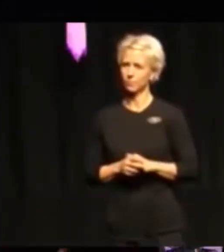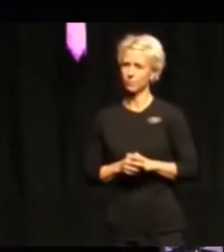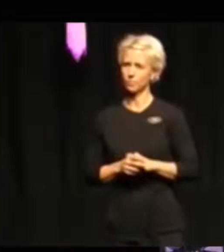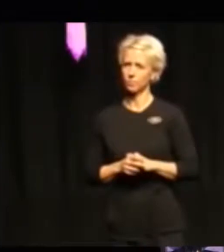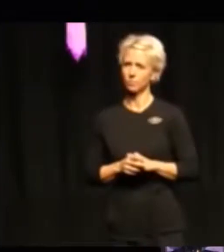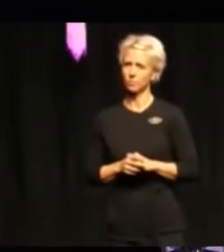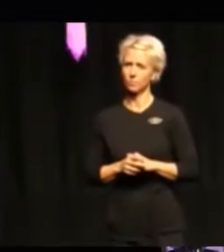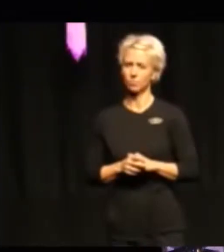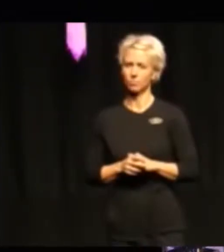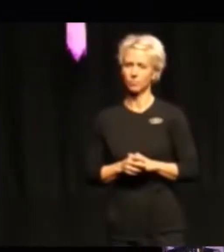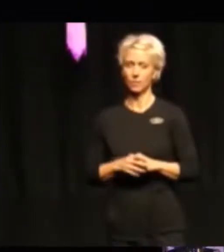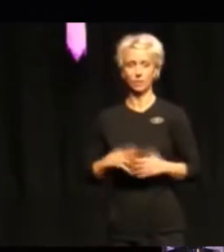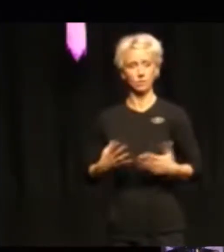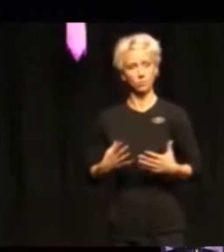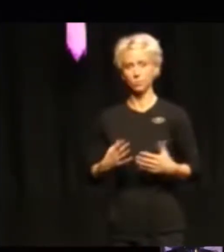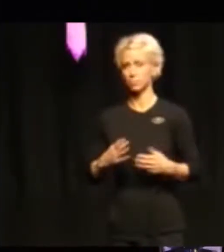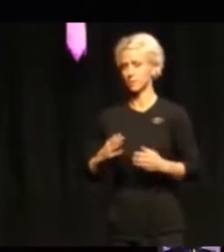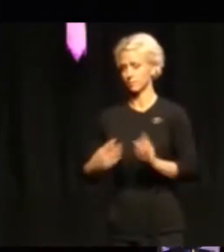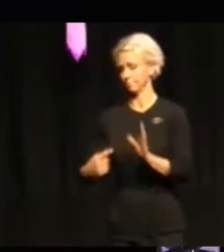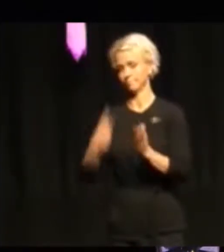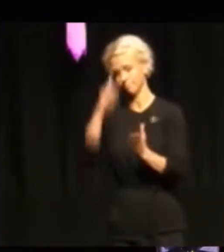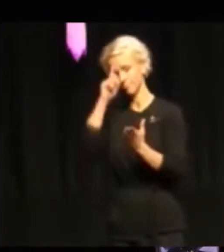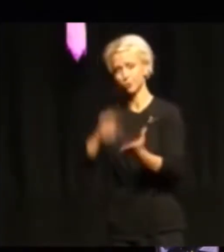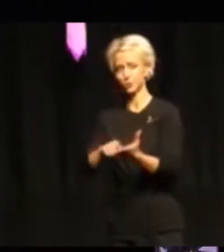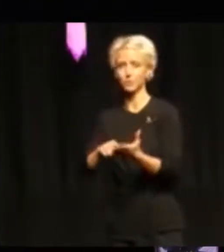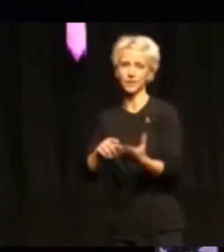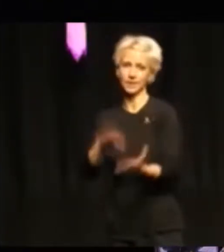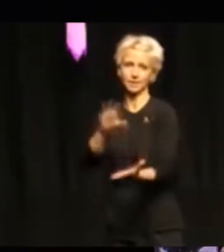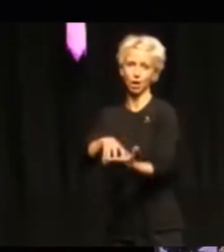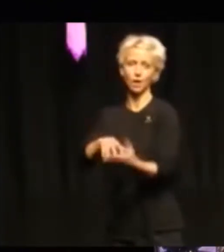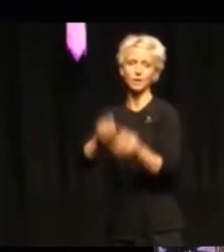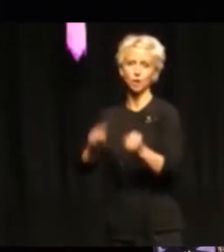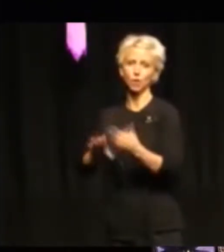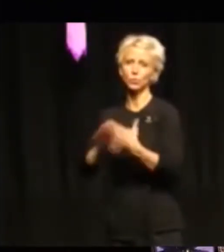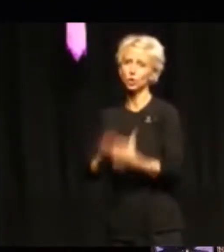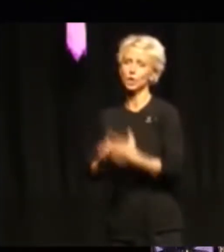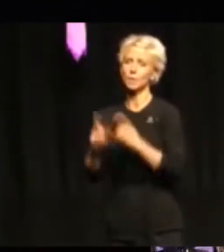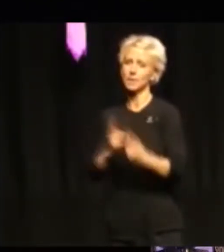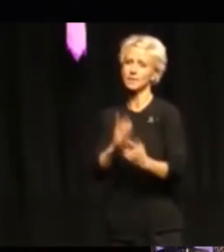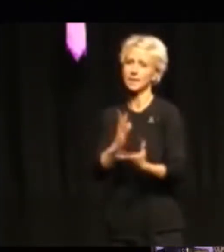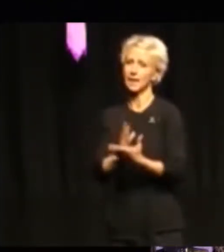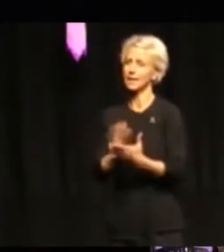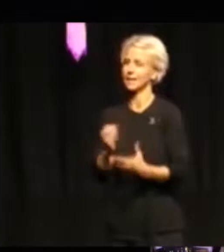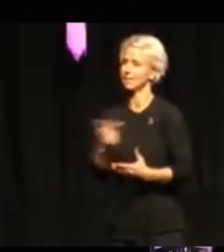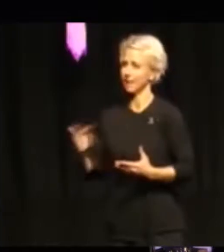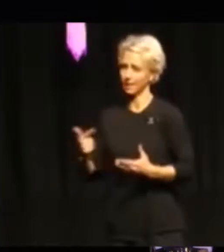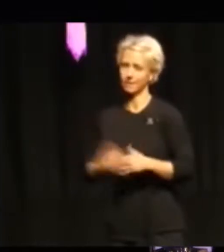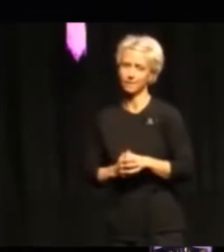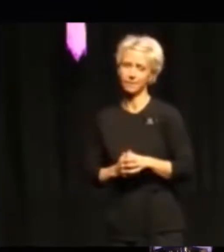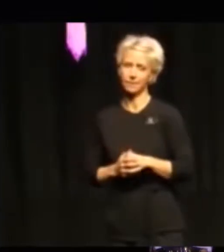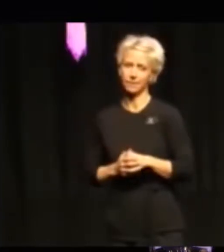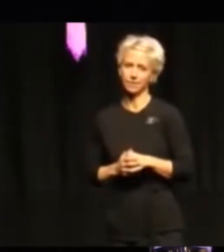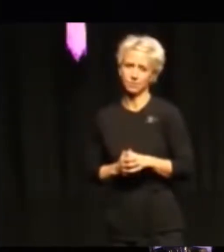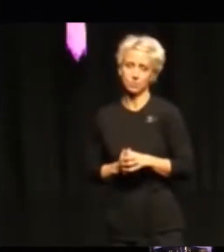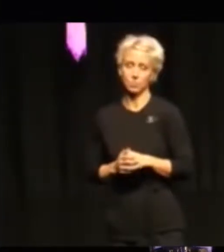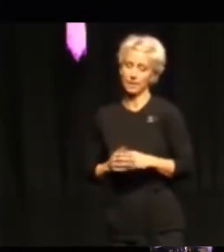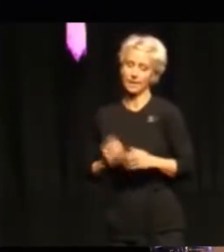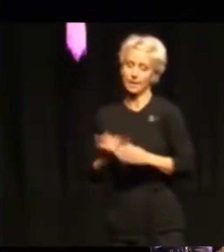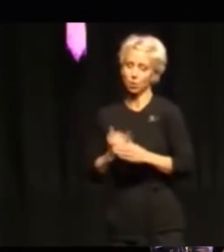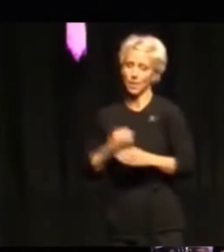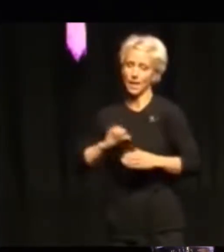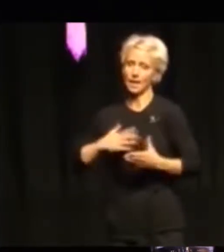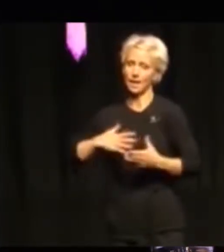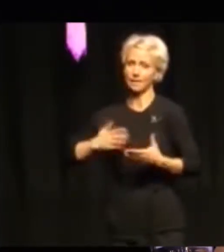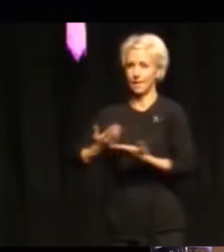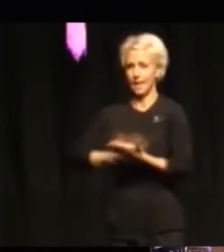on legal obligations to protect human rights, primarily for those under their own jurisdictions, but also outside,